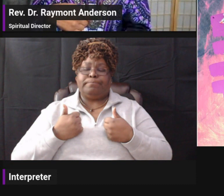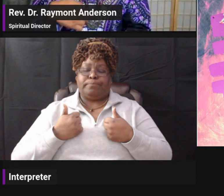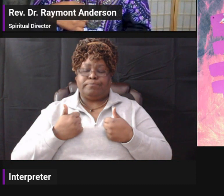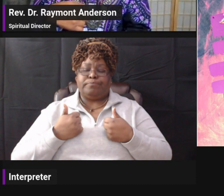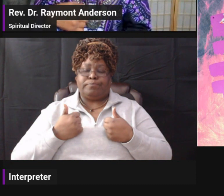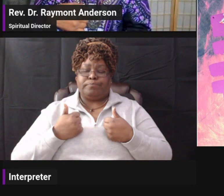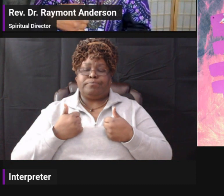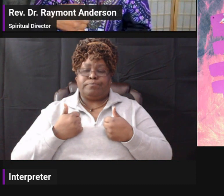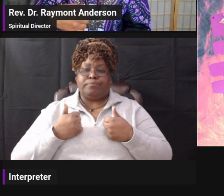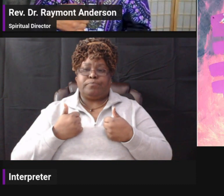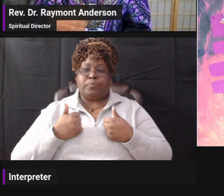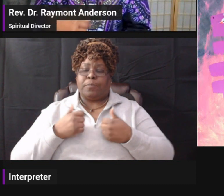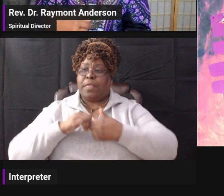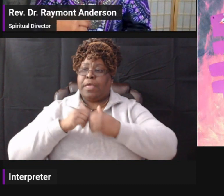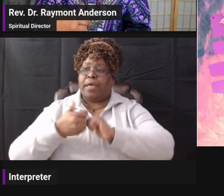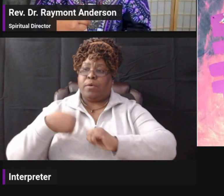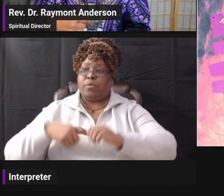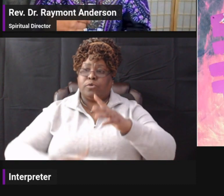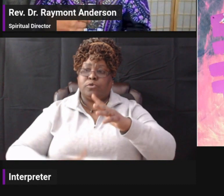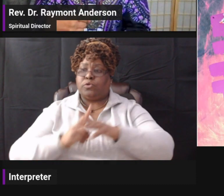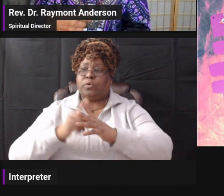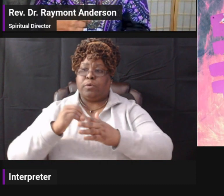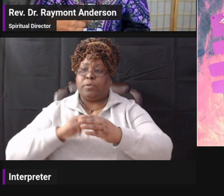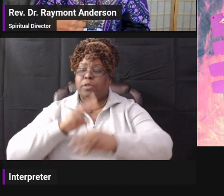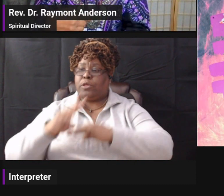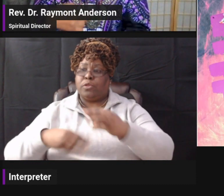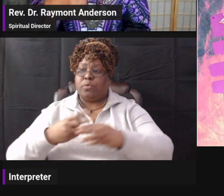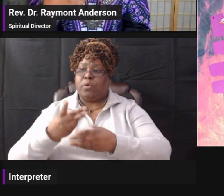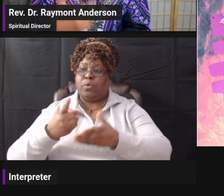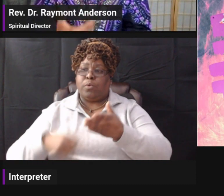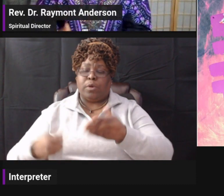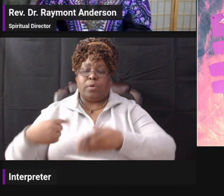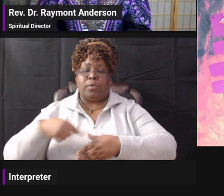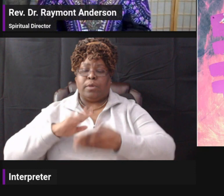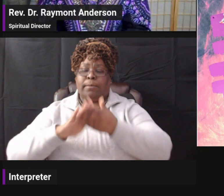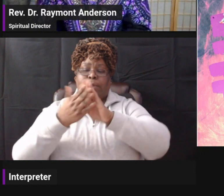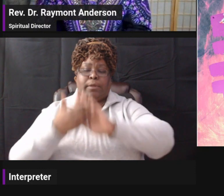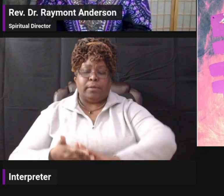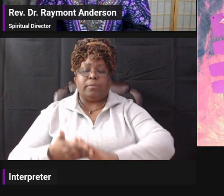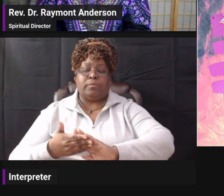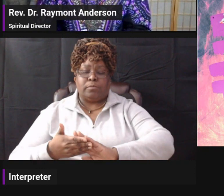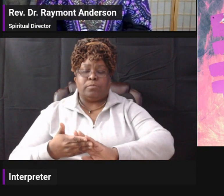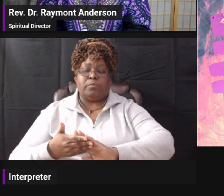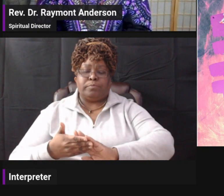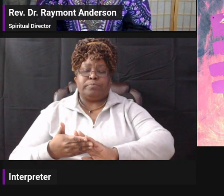control who we are, how we show up, or what we are being.